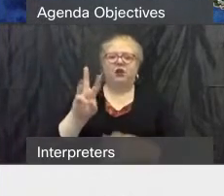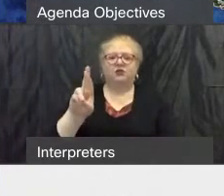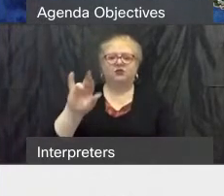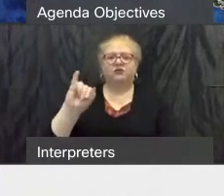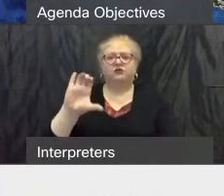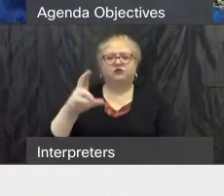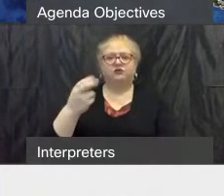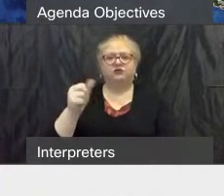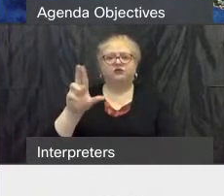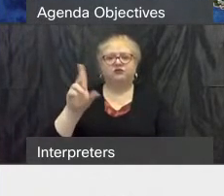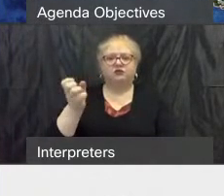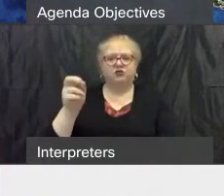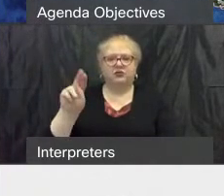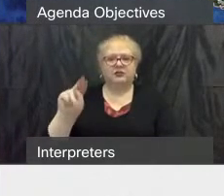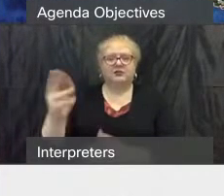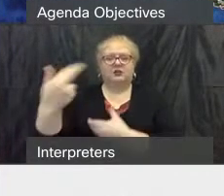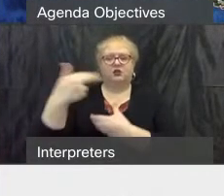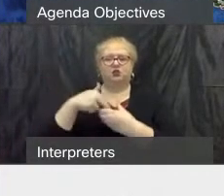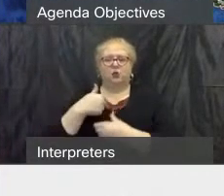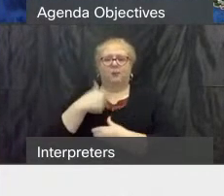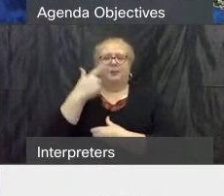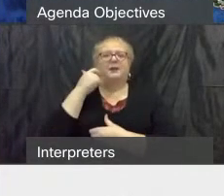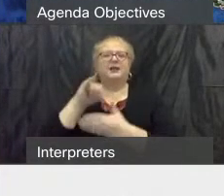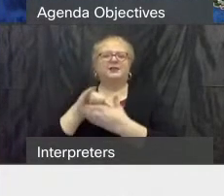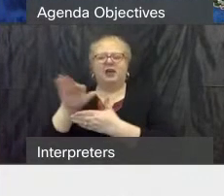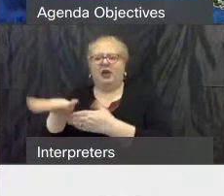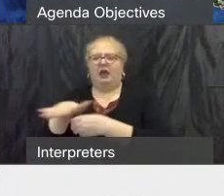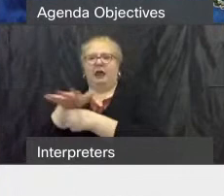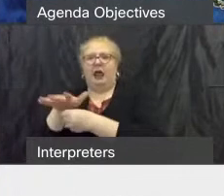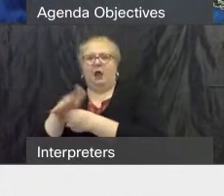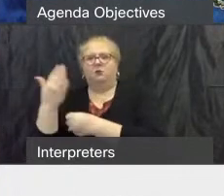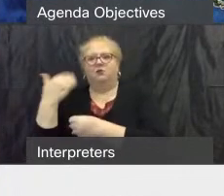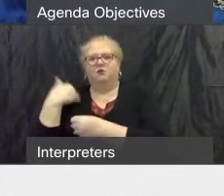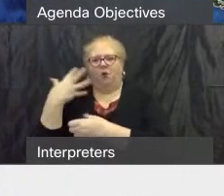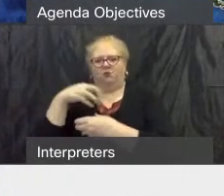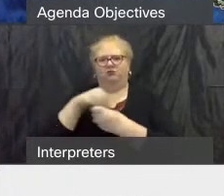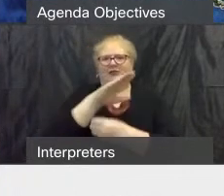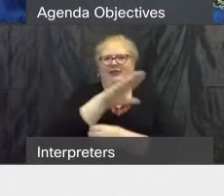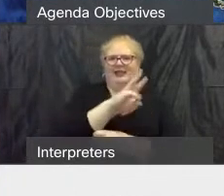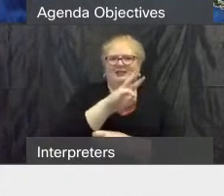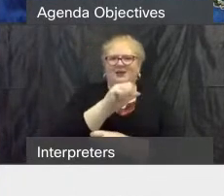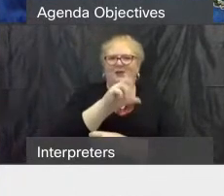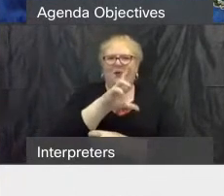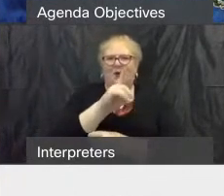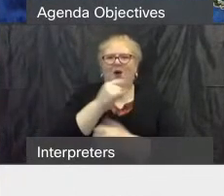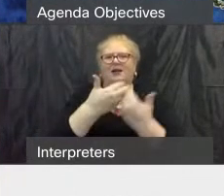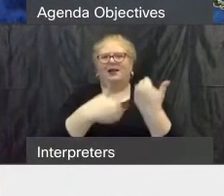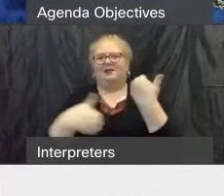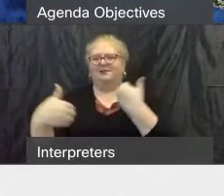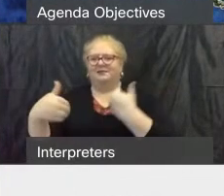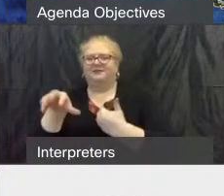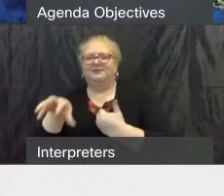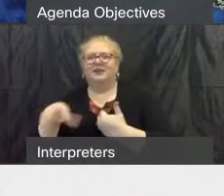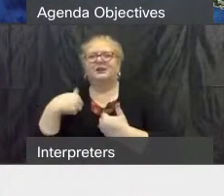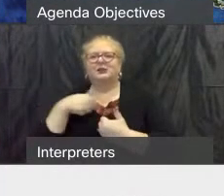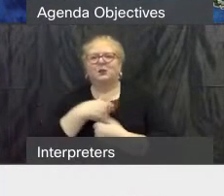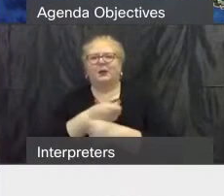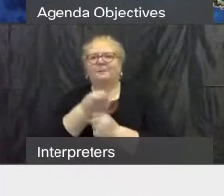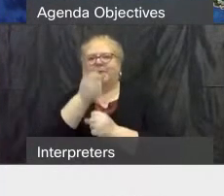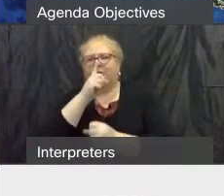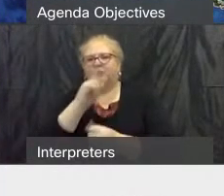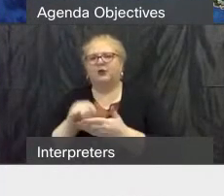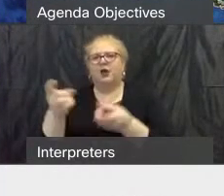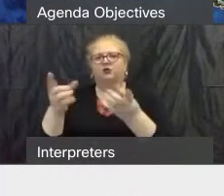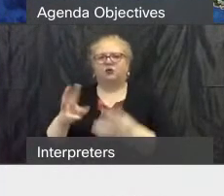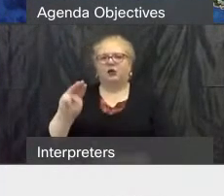he's been doing, at one point in time, that particular area is a part of his ward, so he's been doing a lot of work. We made sure that Director Miller was invited. He had a